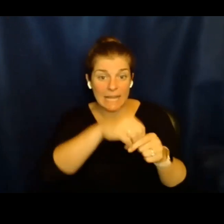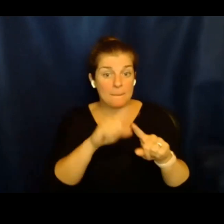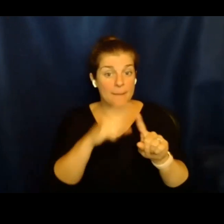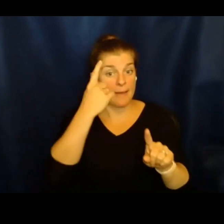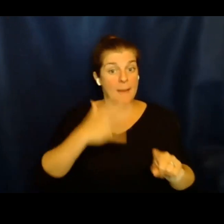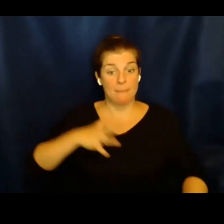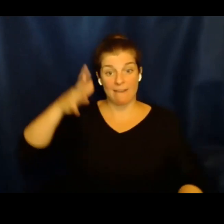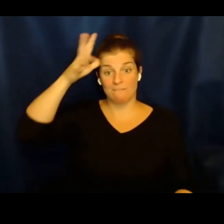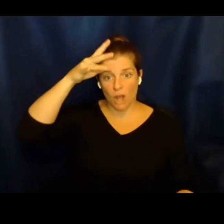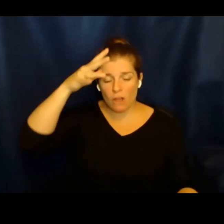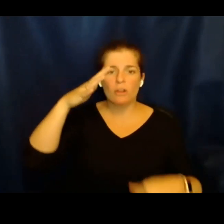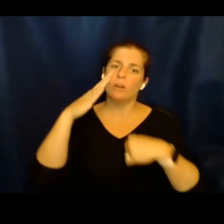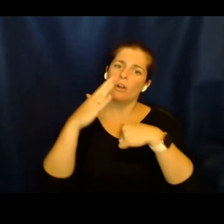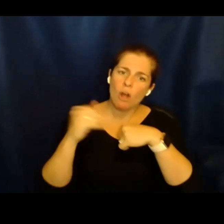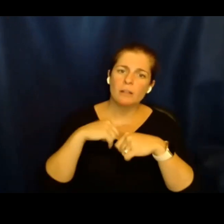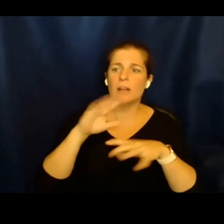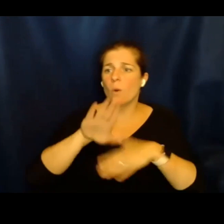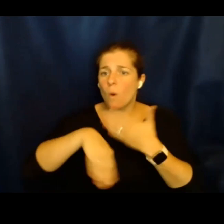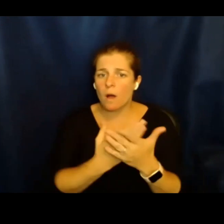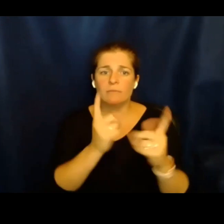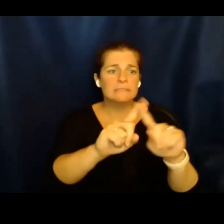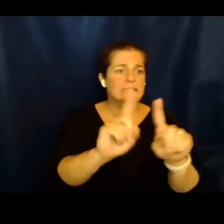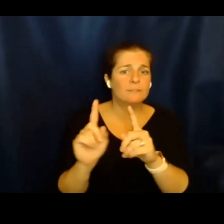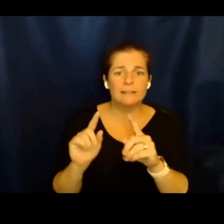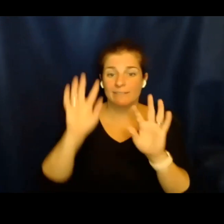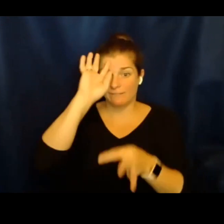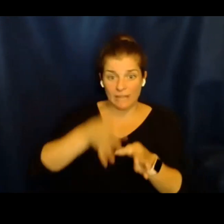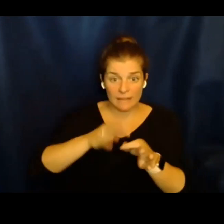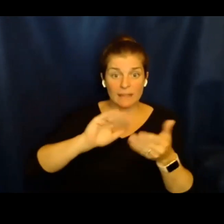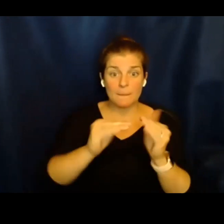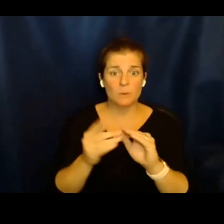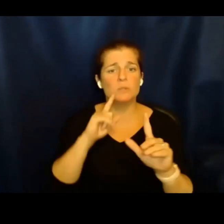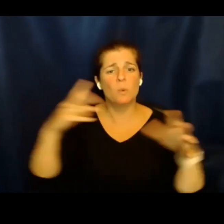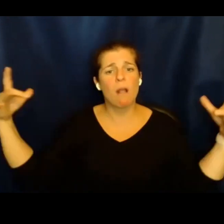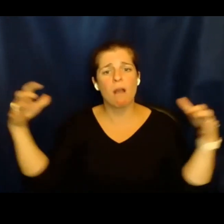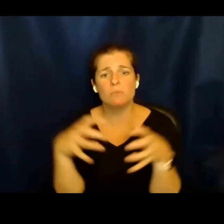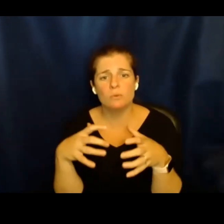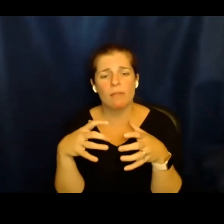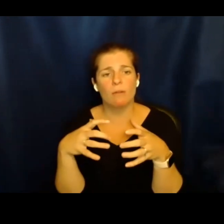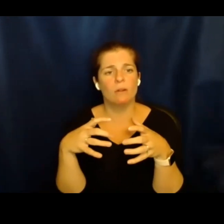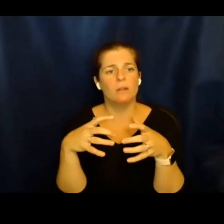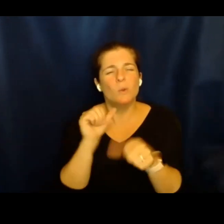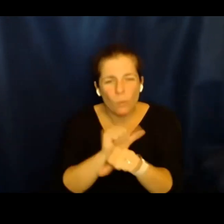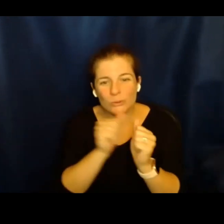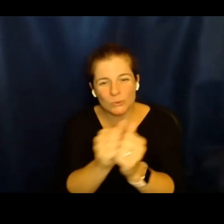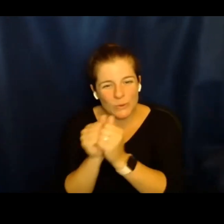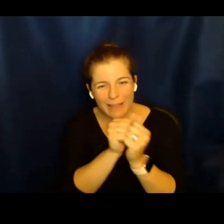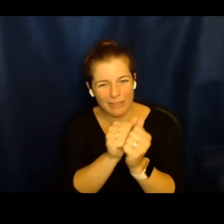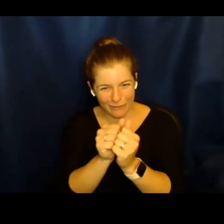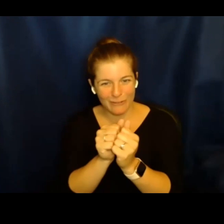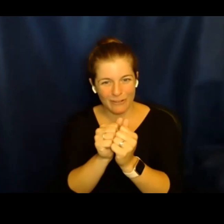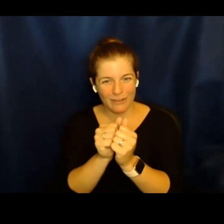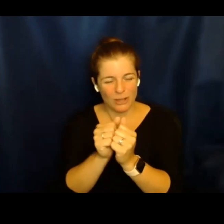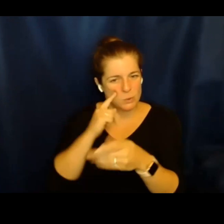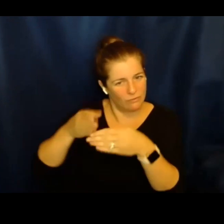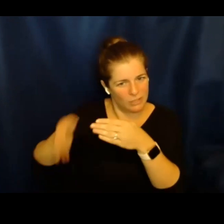all these different fractions to come together and to carry out this work. And nothing happened. And